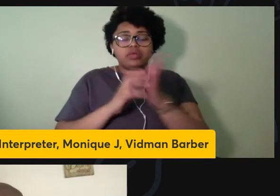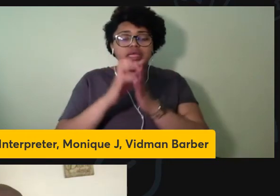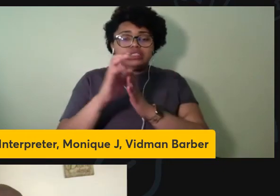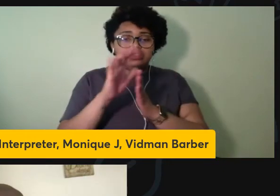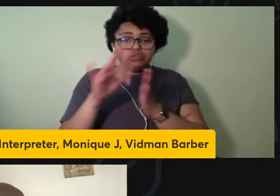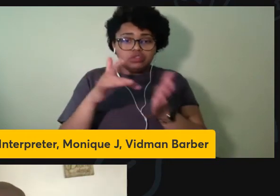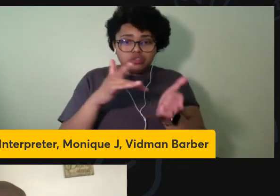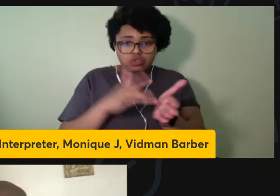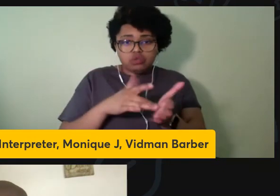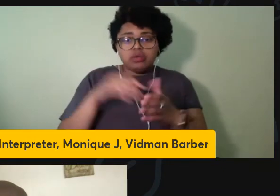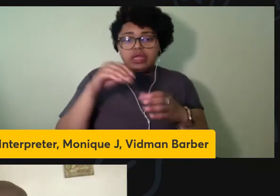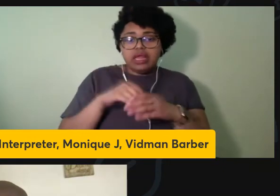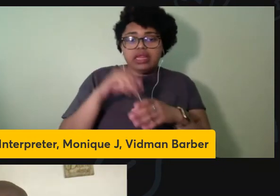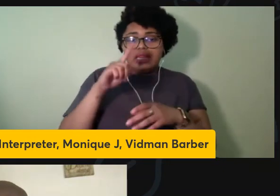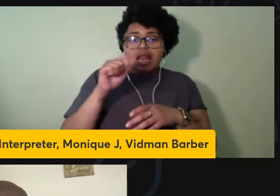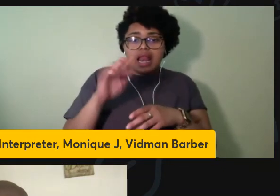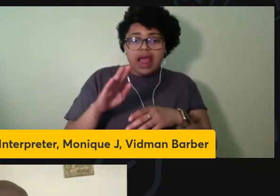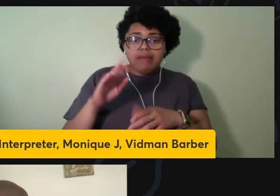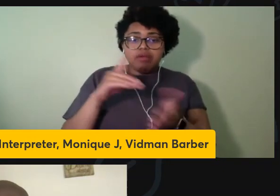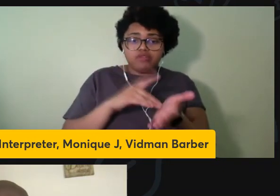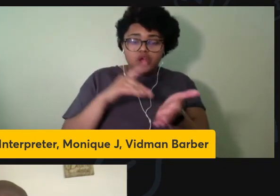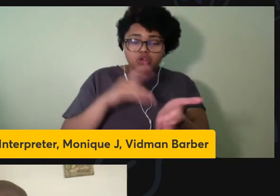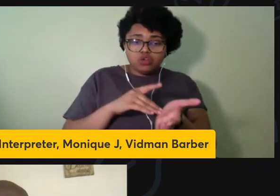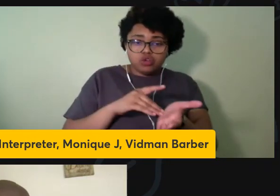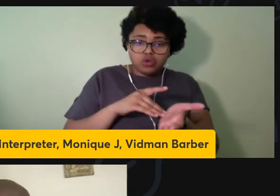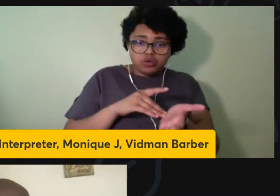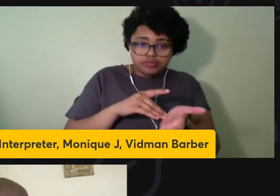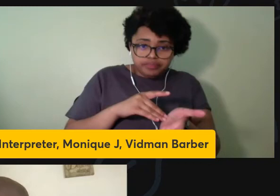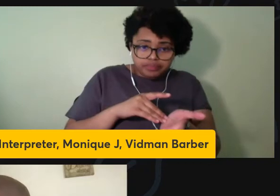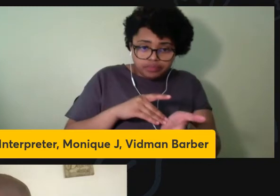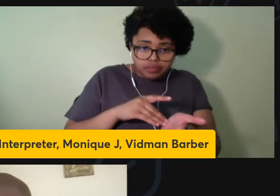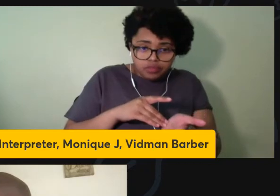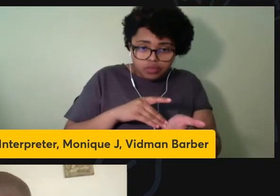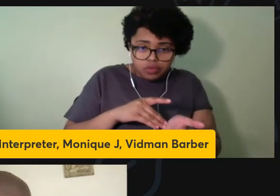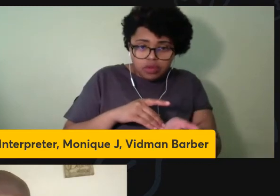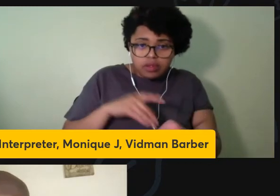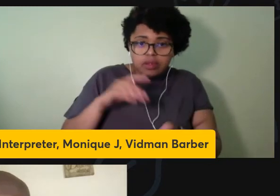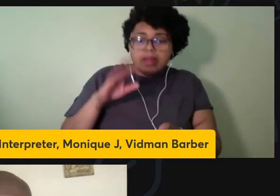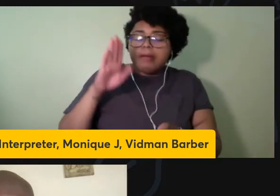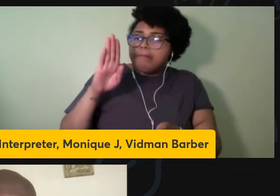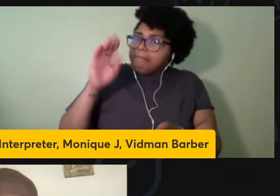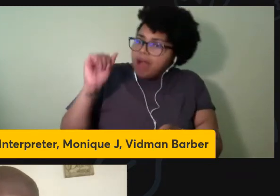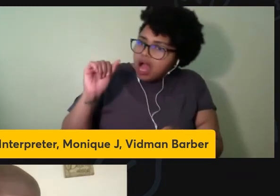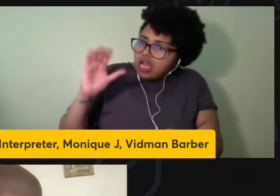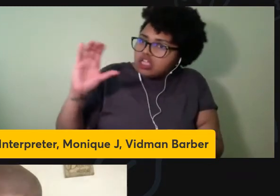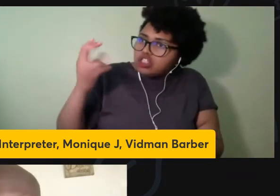Daniel Bachovich. Sorry, Bachovich.